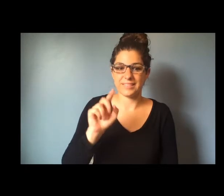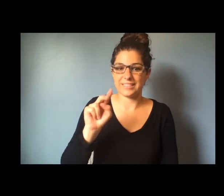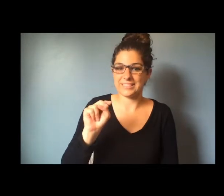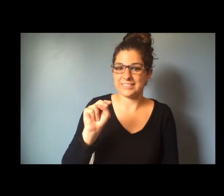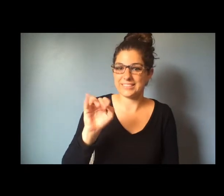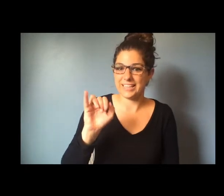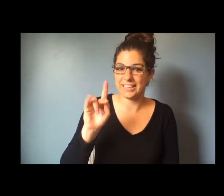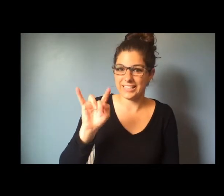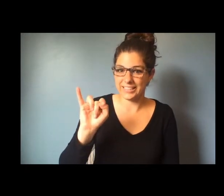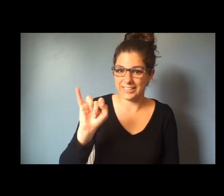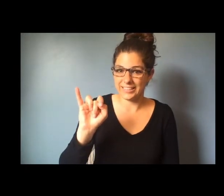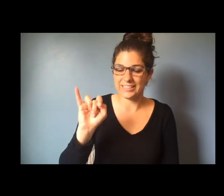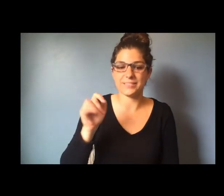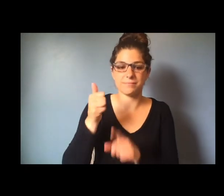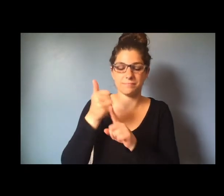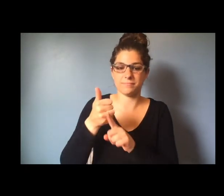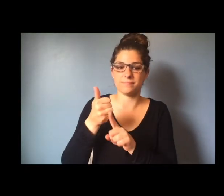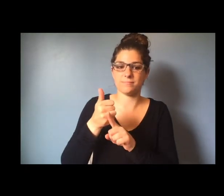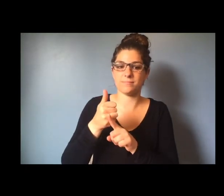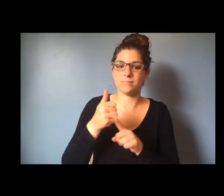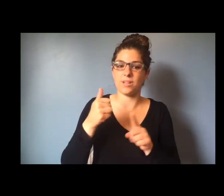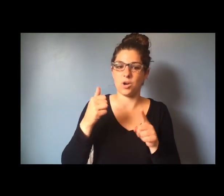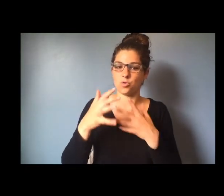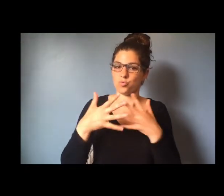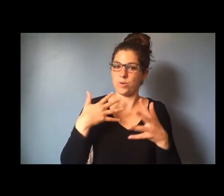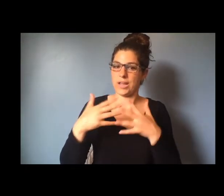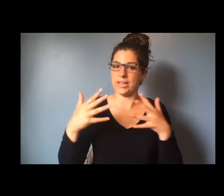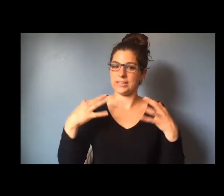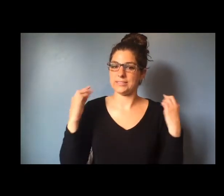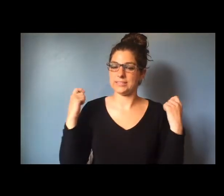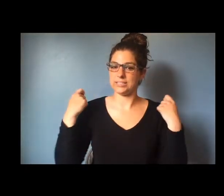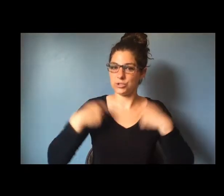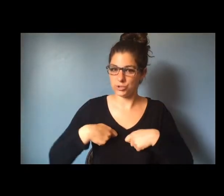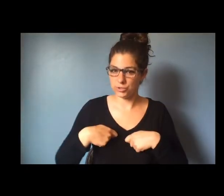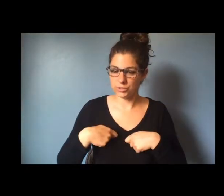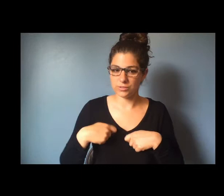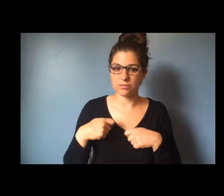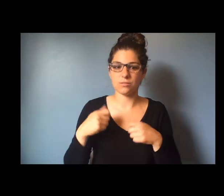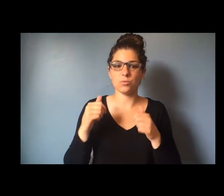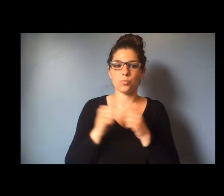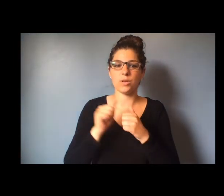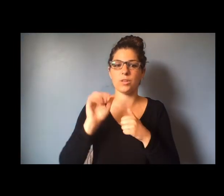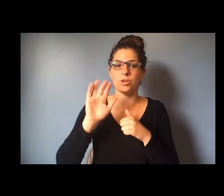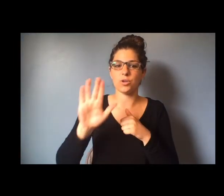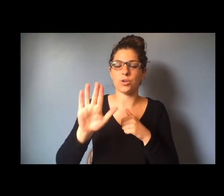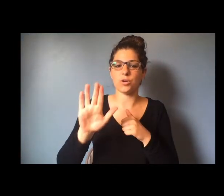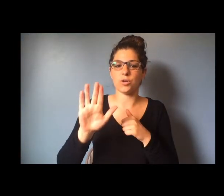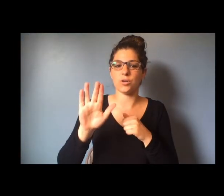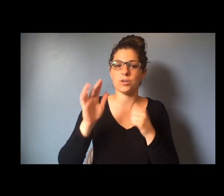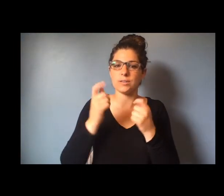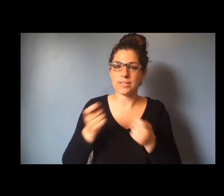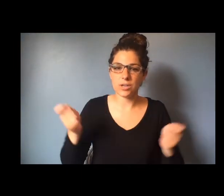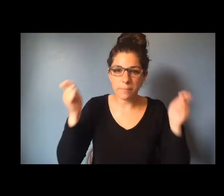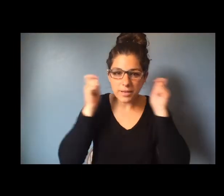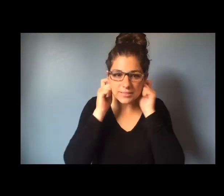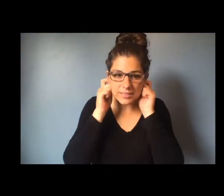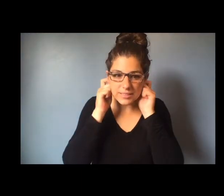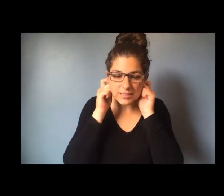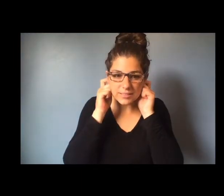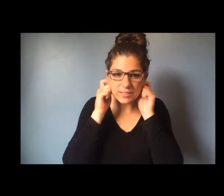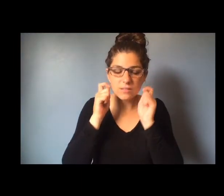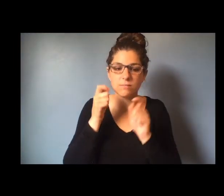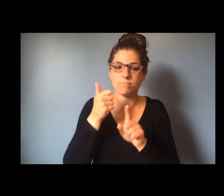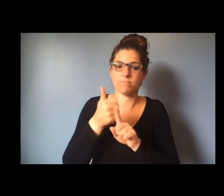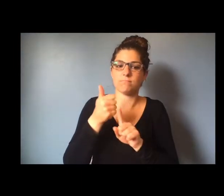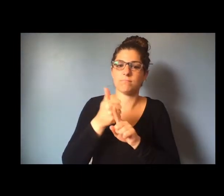Nikki, she is wearing a gray t-shirt with her earbuds in.